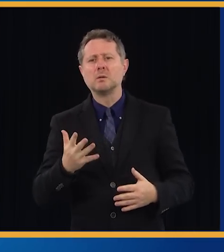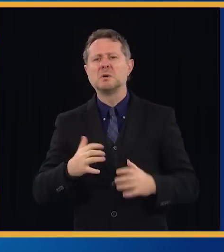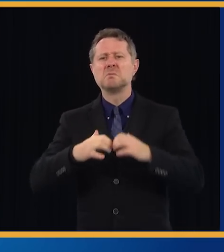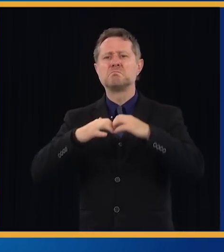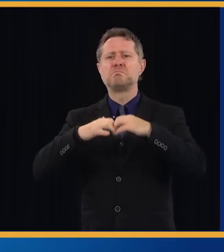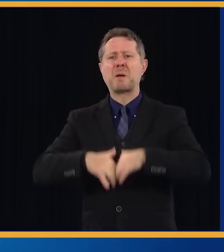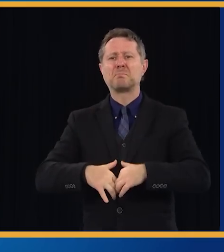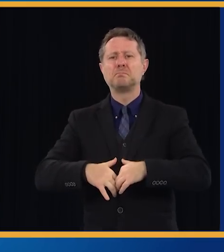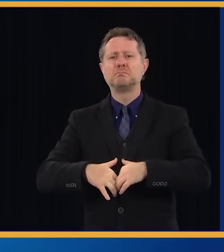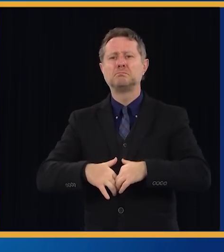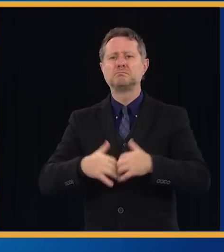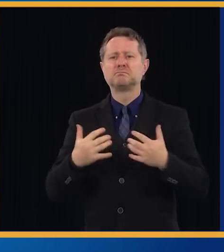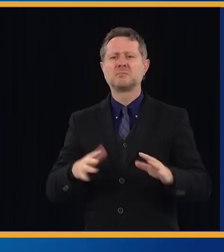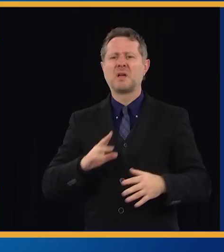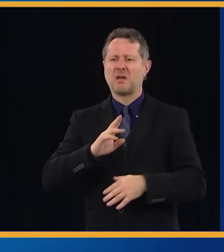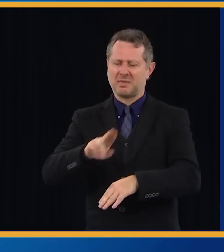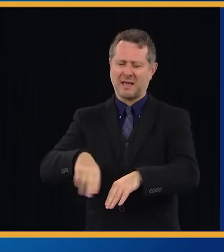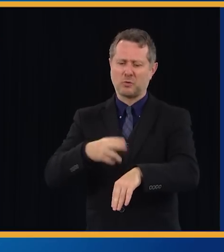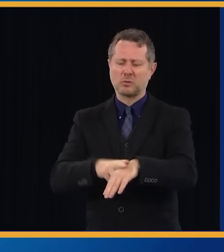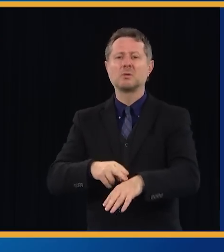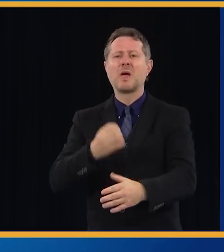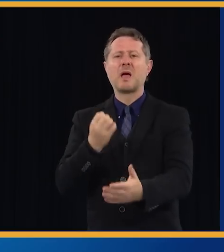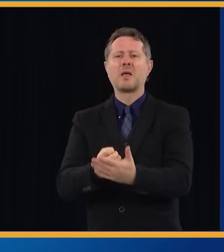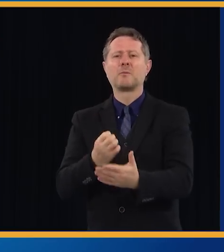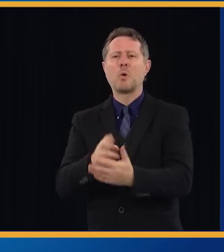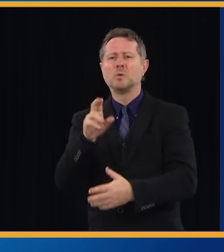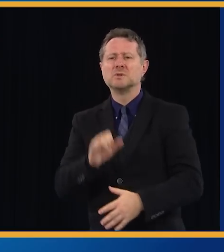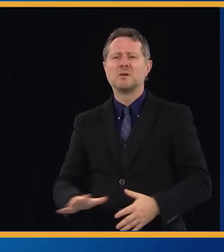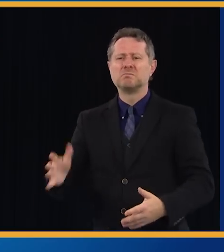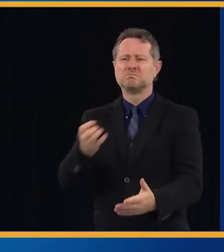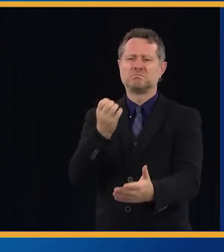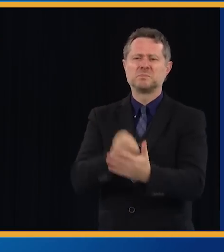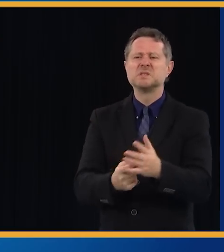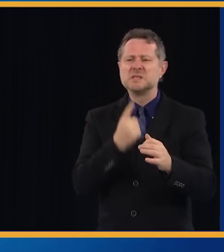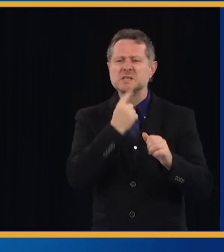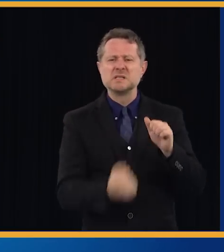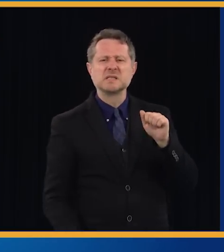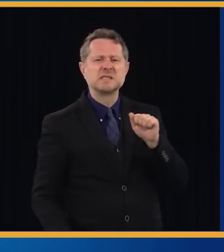economy. So just dumb.